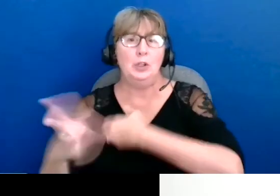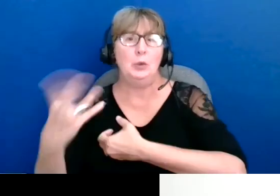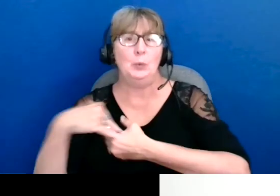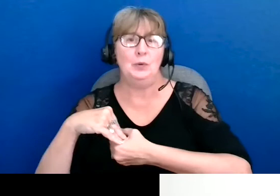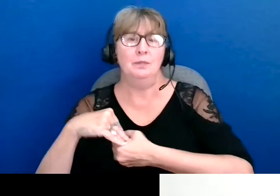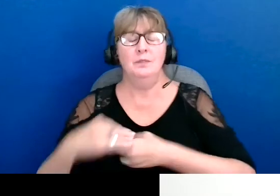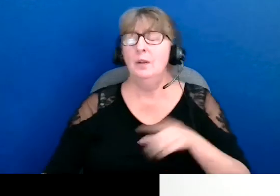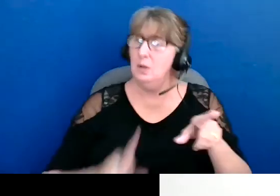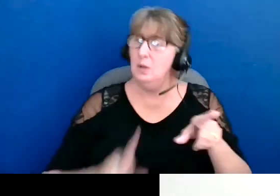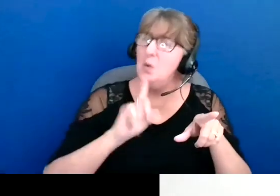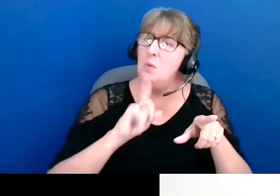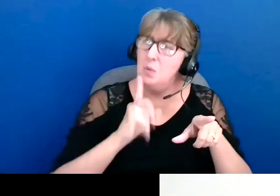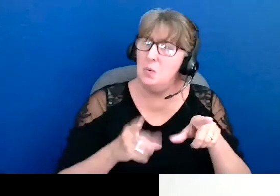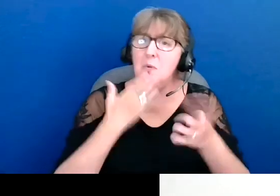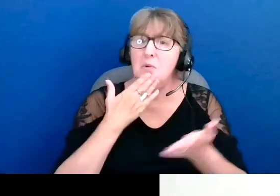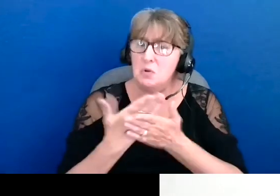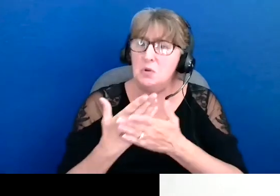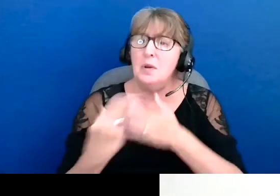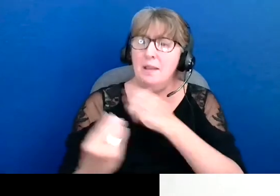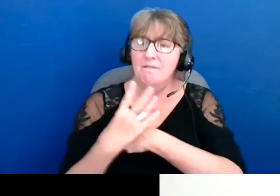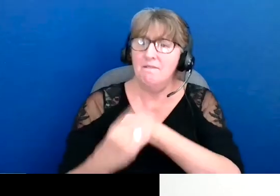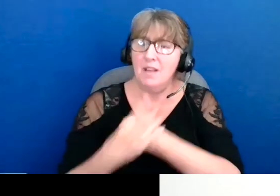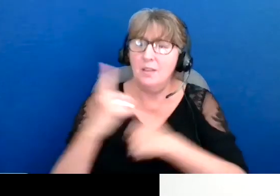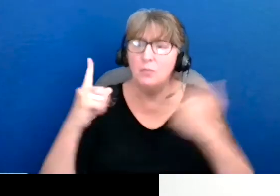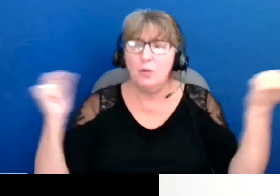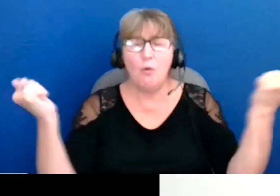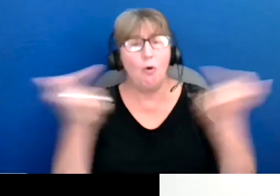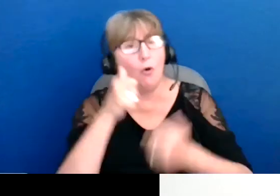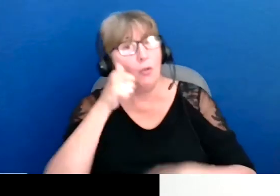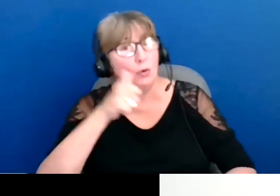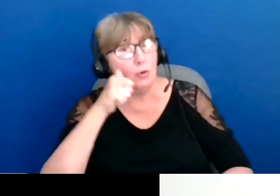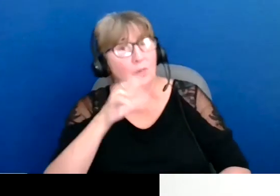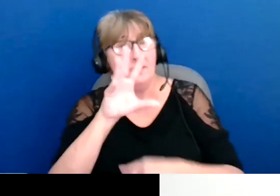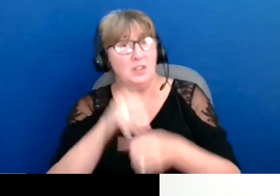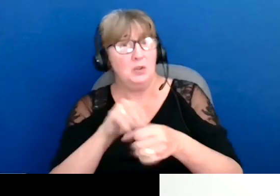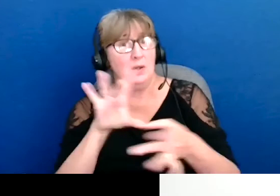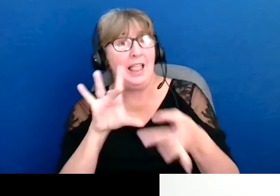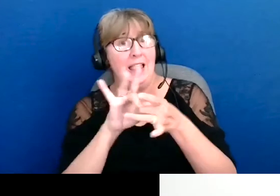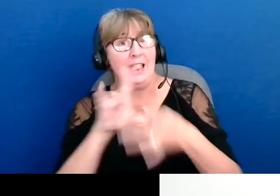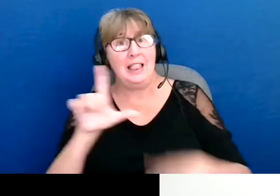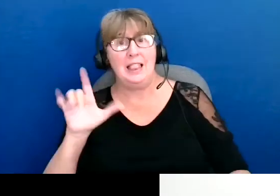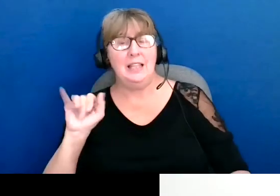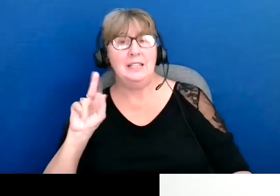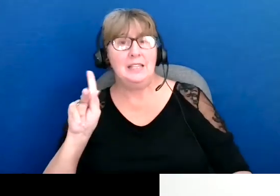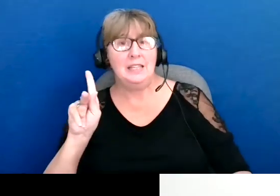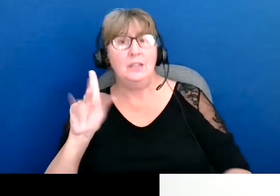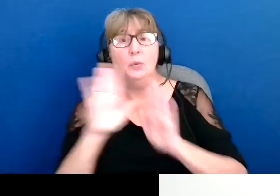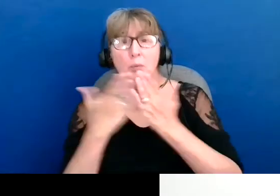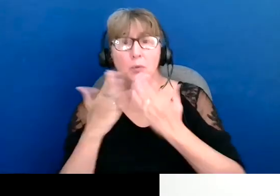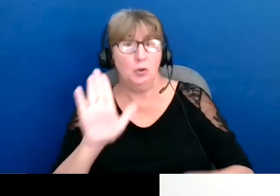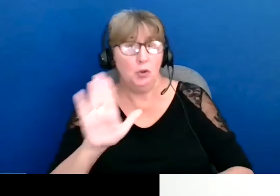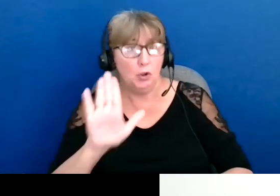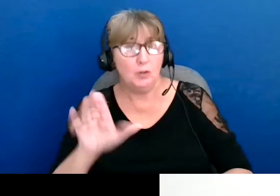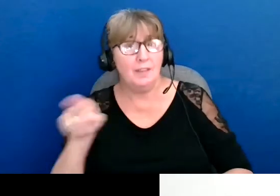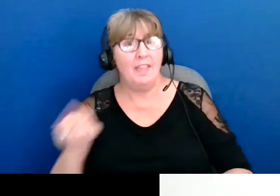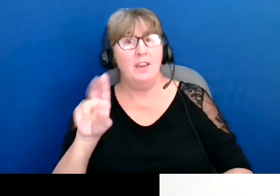Absolutely, that's a great piece of advice. For all the girls, I have included a link to Haben's book in the chat. So